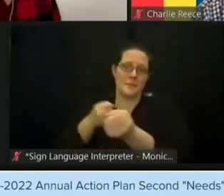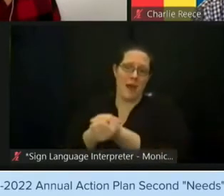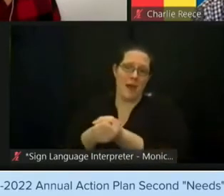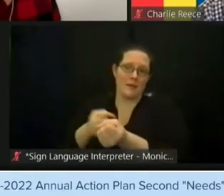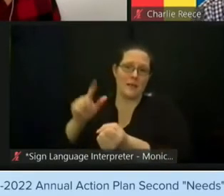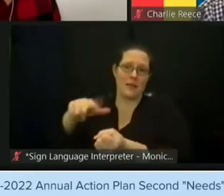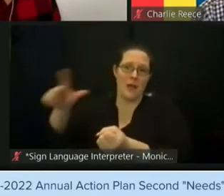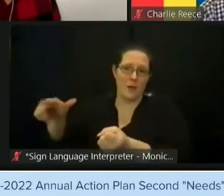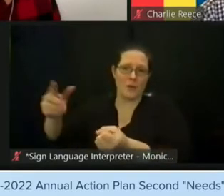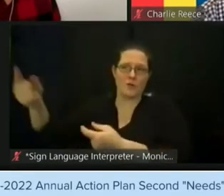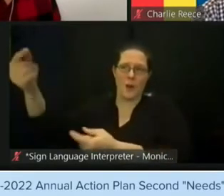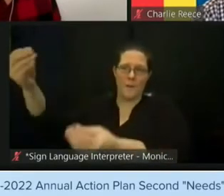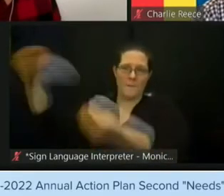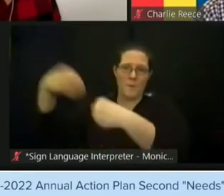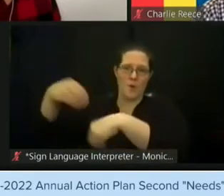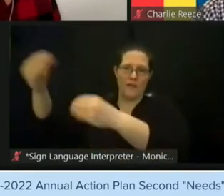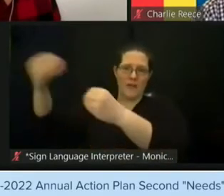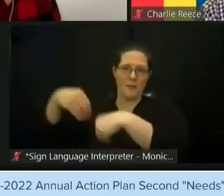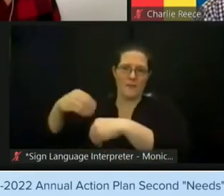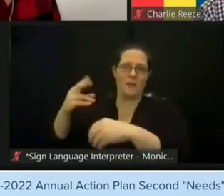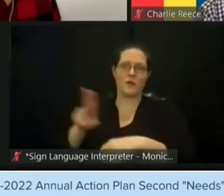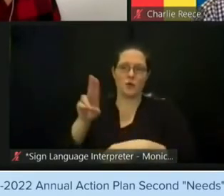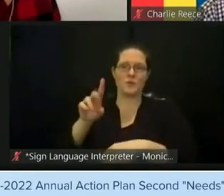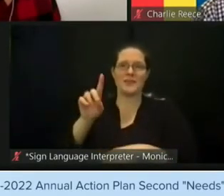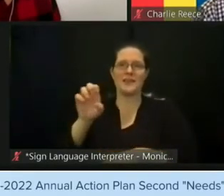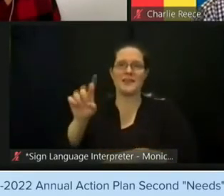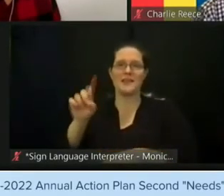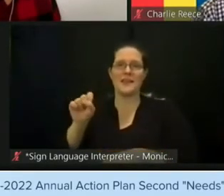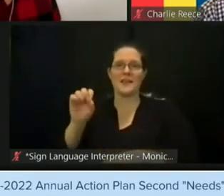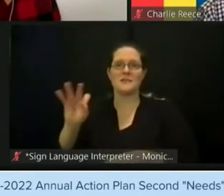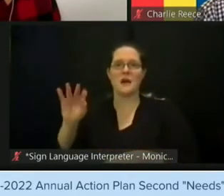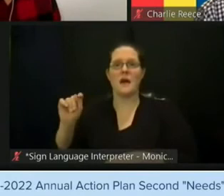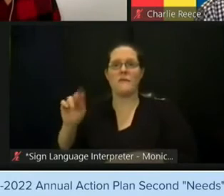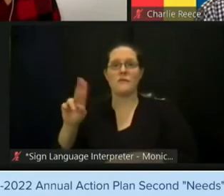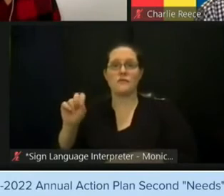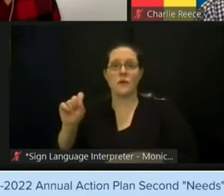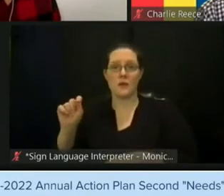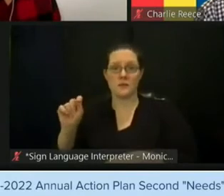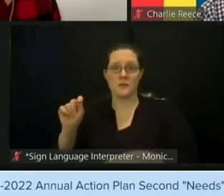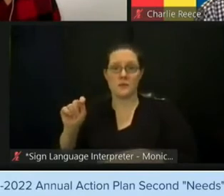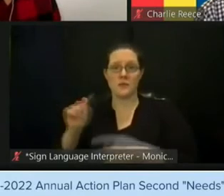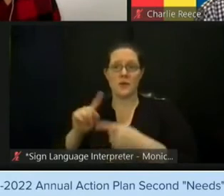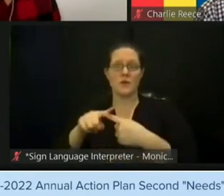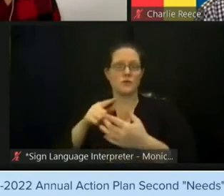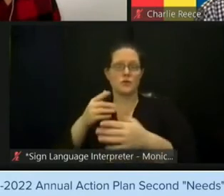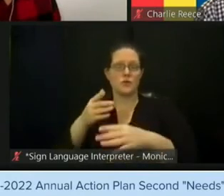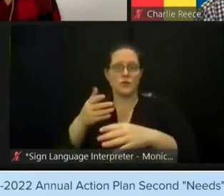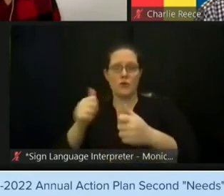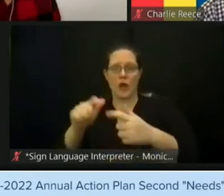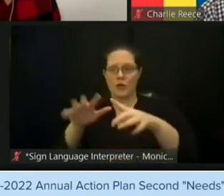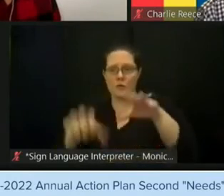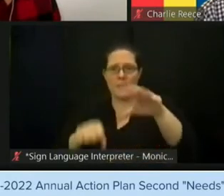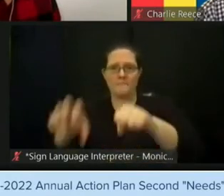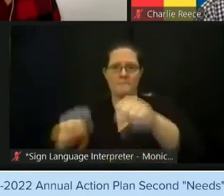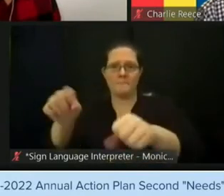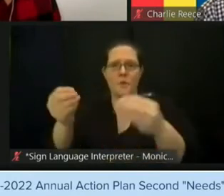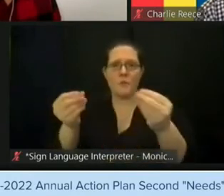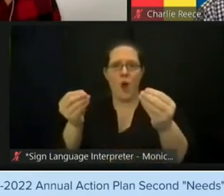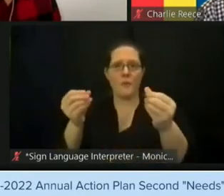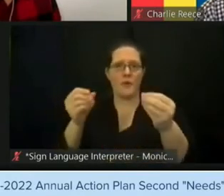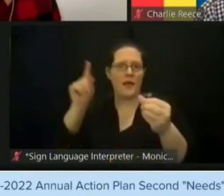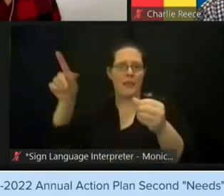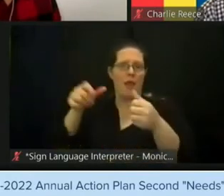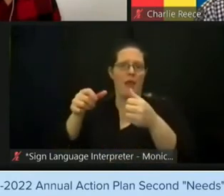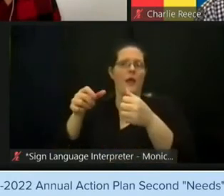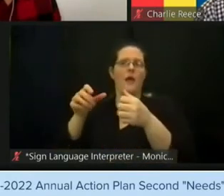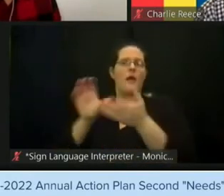landlords that are coming in using deeds of trust to sop up rundown properties for almost no money down, and